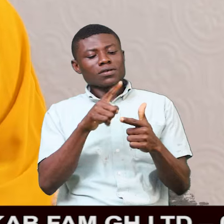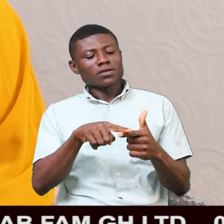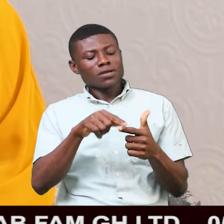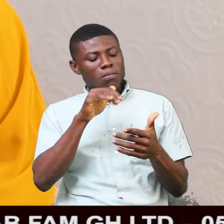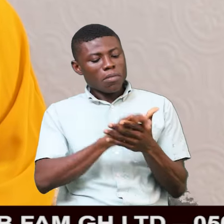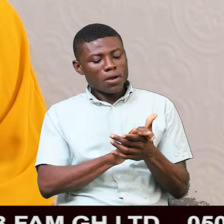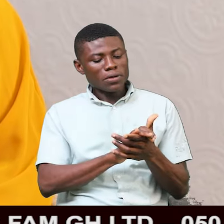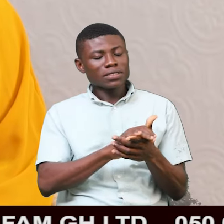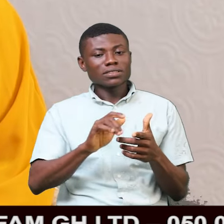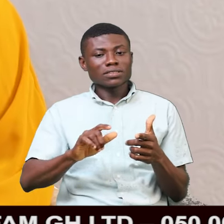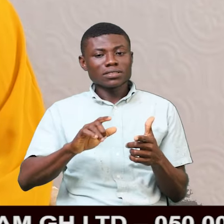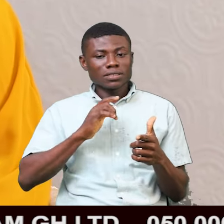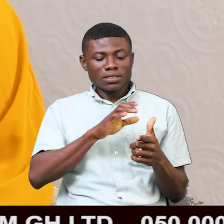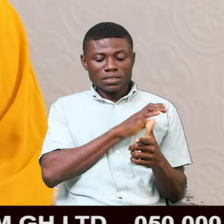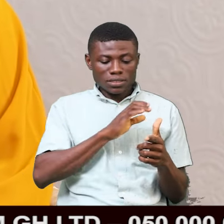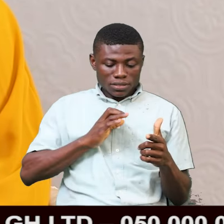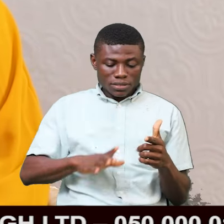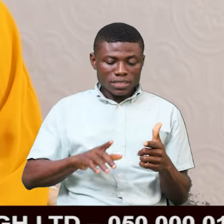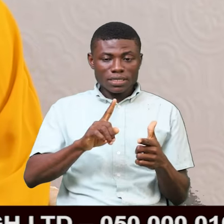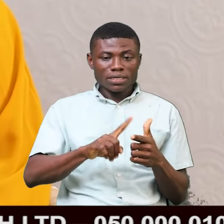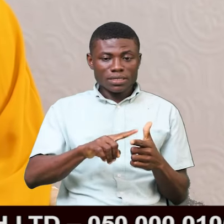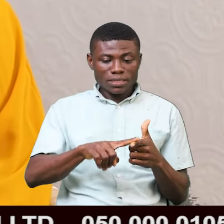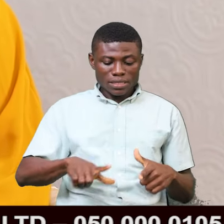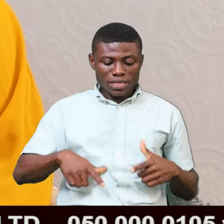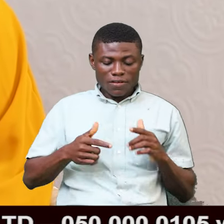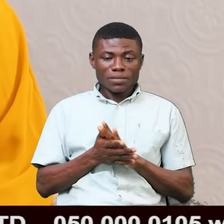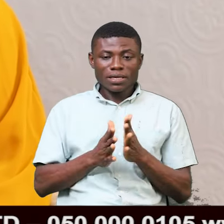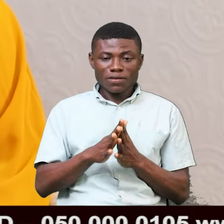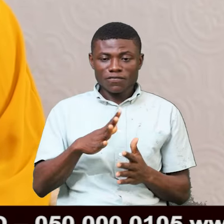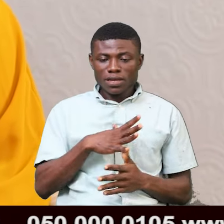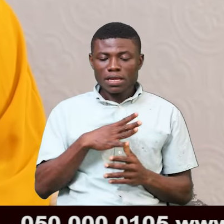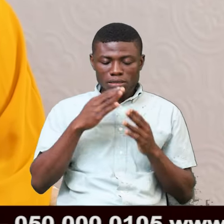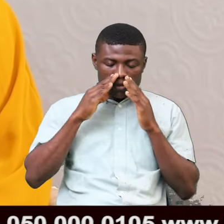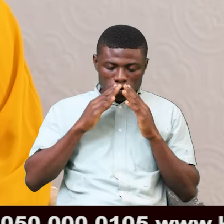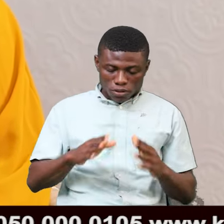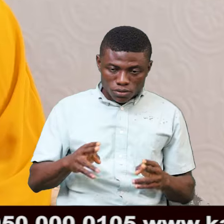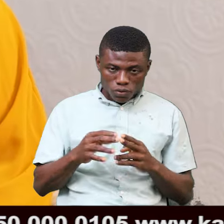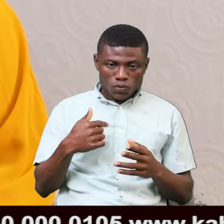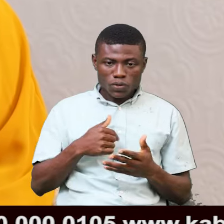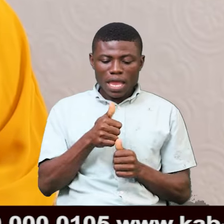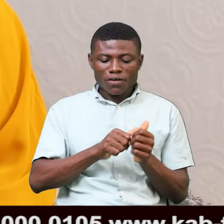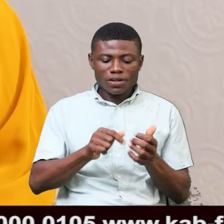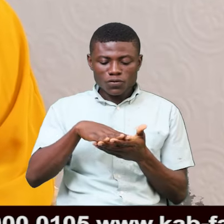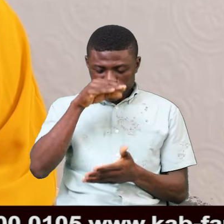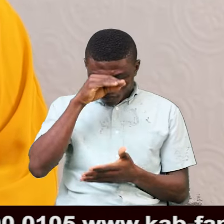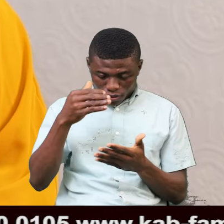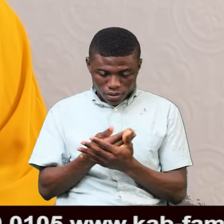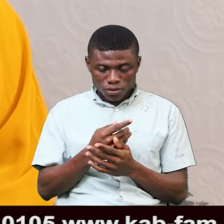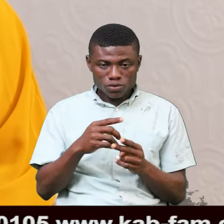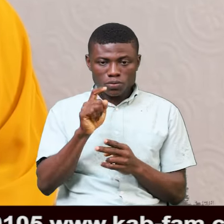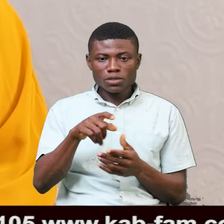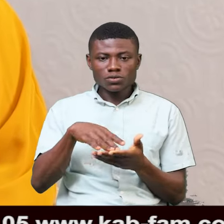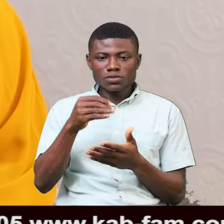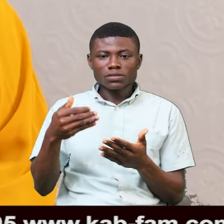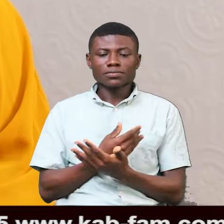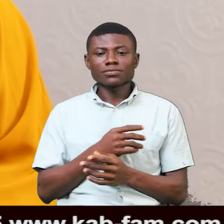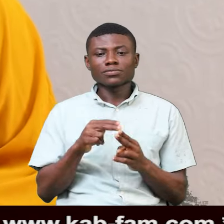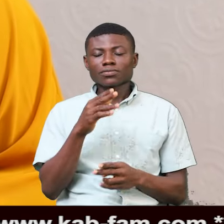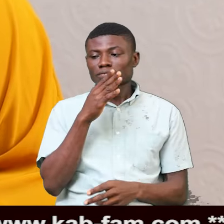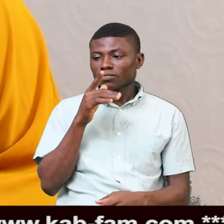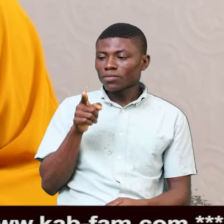ye bonus oh, peace of mind. And when you have a pen and paper, yeah, you should be kind, dear. Who a cow with us